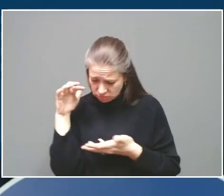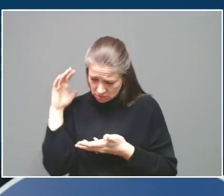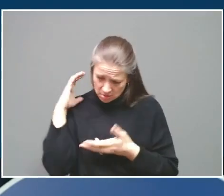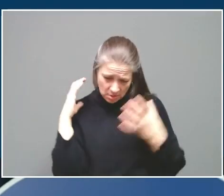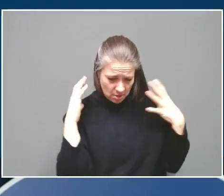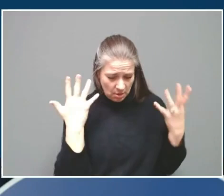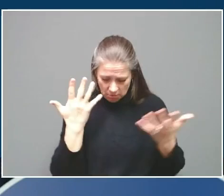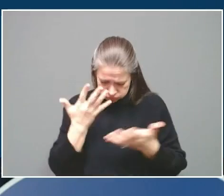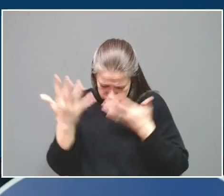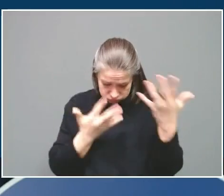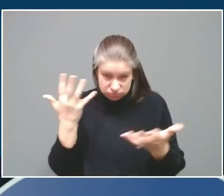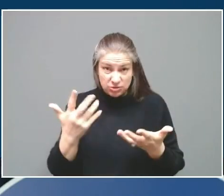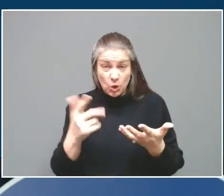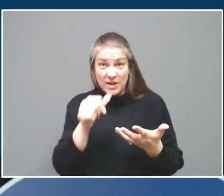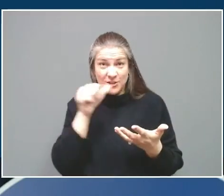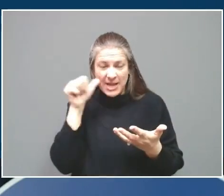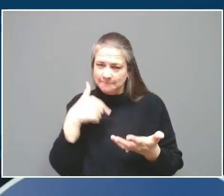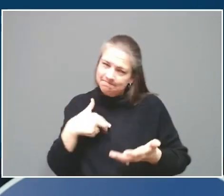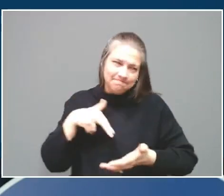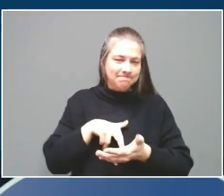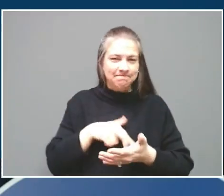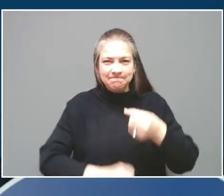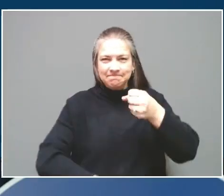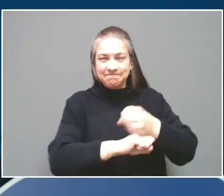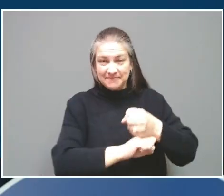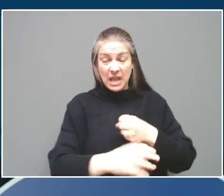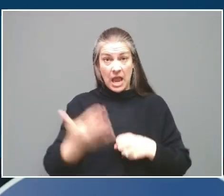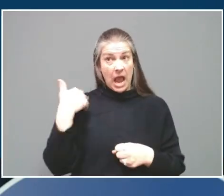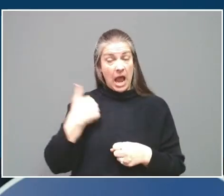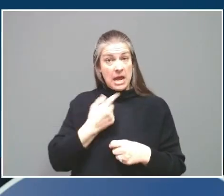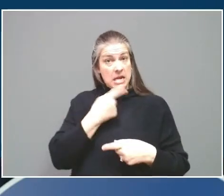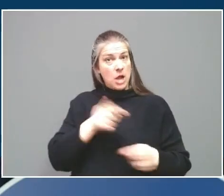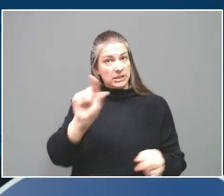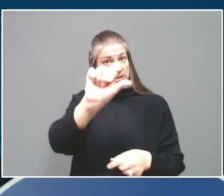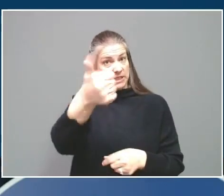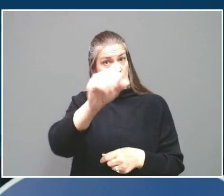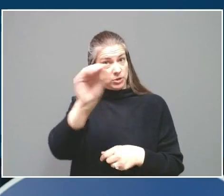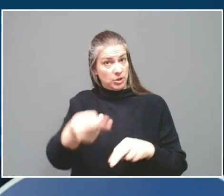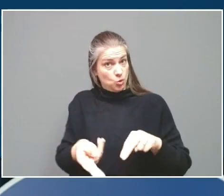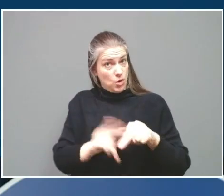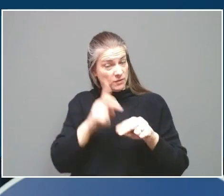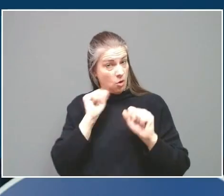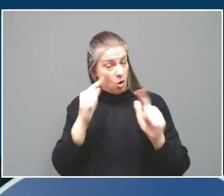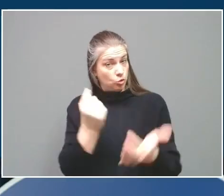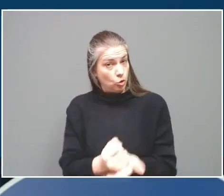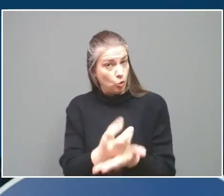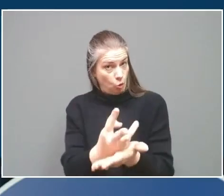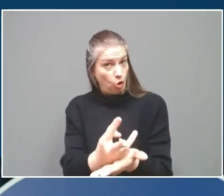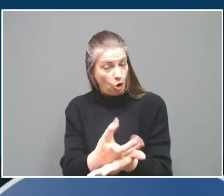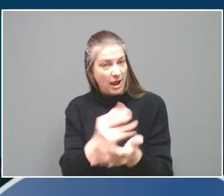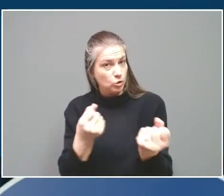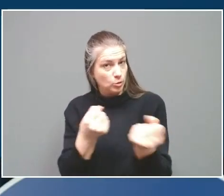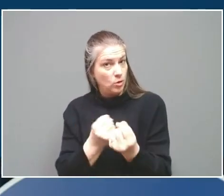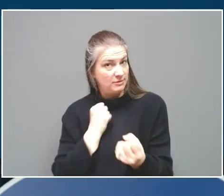In December of 2021, I was proud to announce an immediate 10% raise for all social workers and family support staff. Folks across